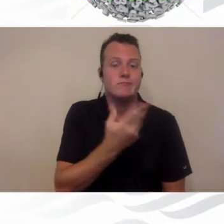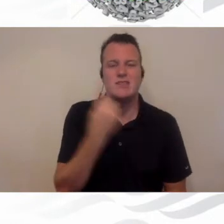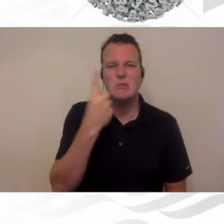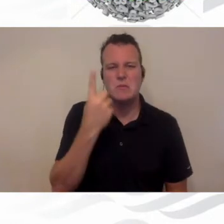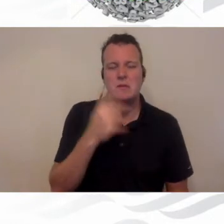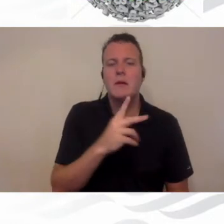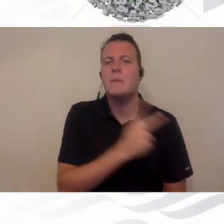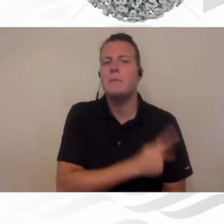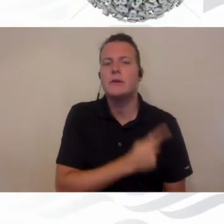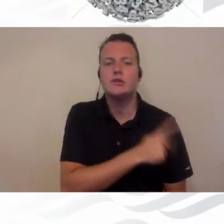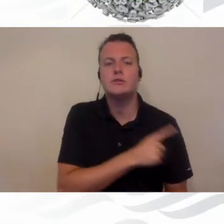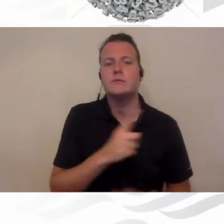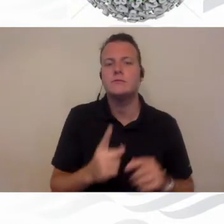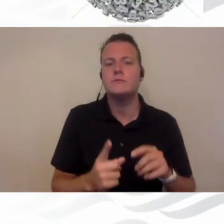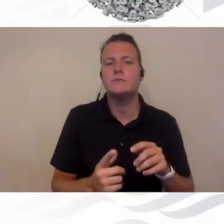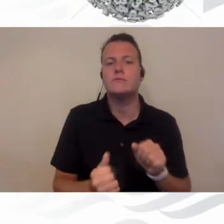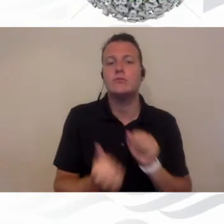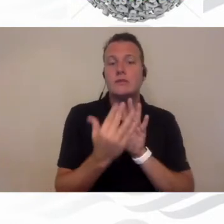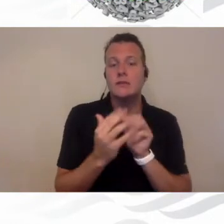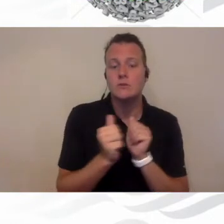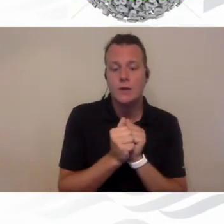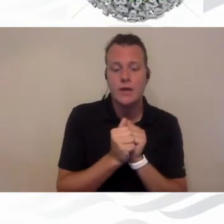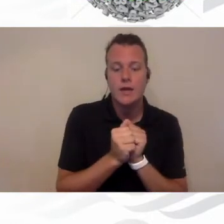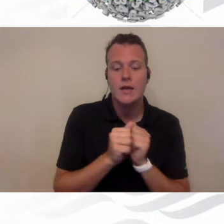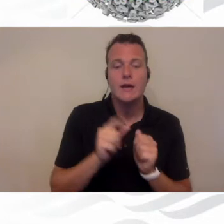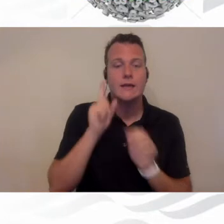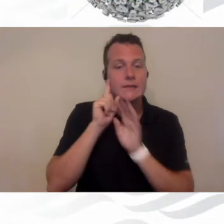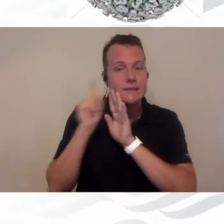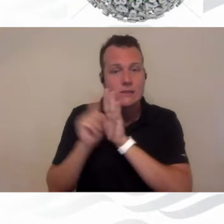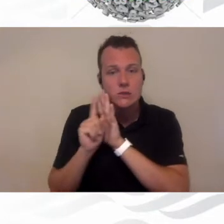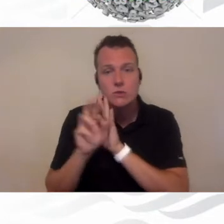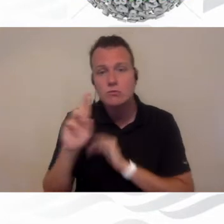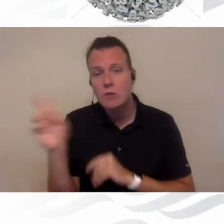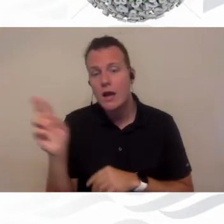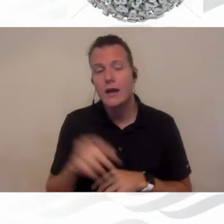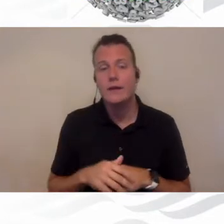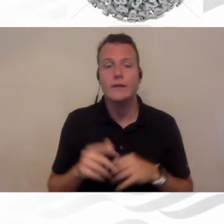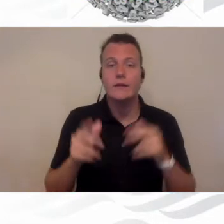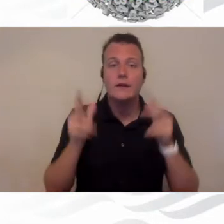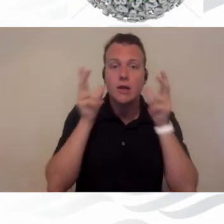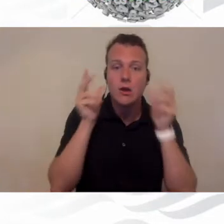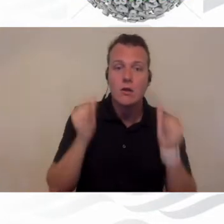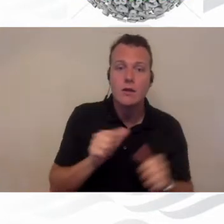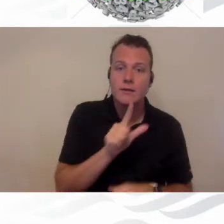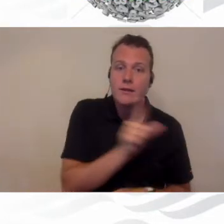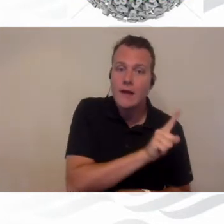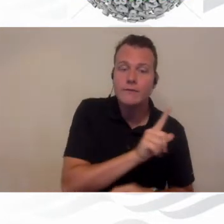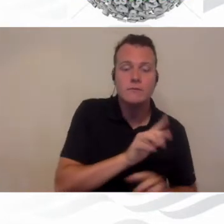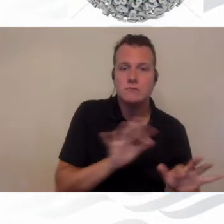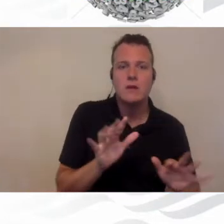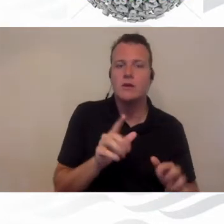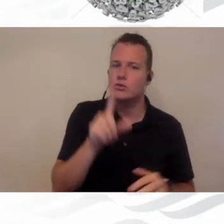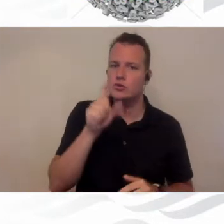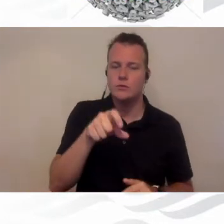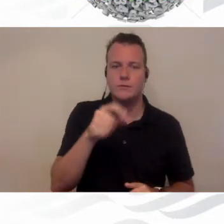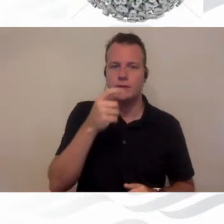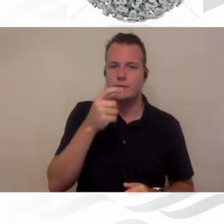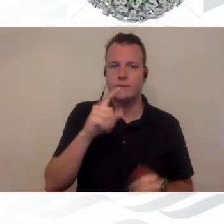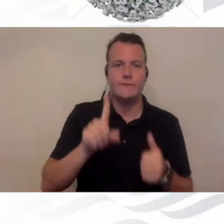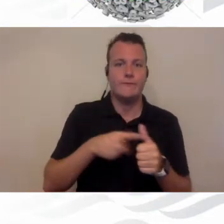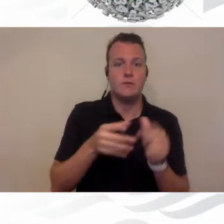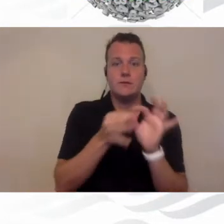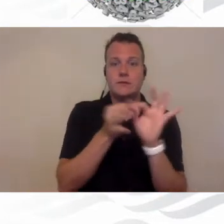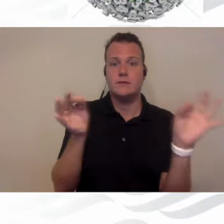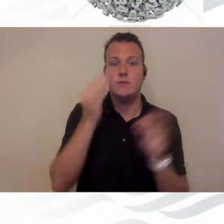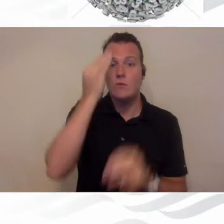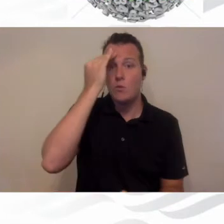Patient presents with tinnitus right ear or hearing loss left ear or whatever it is. That should be right there in your first sentence as